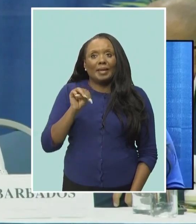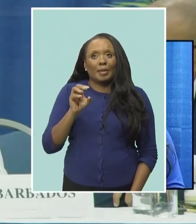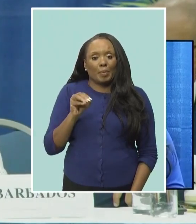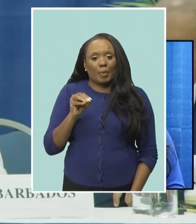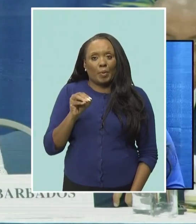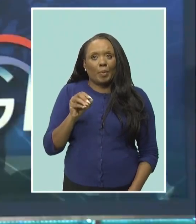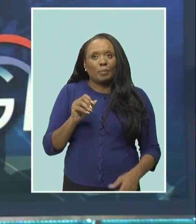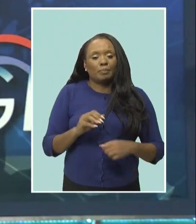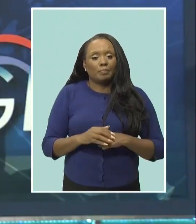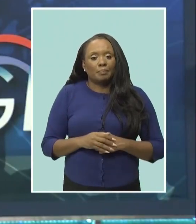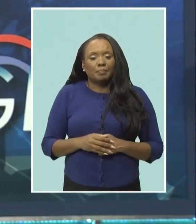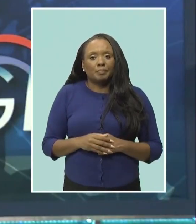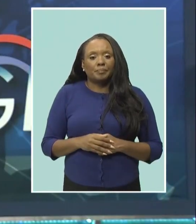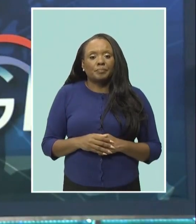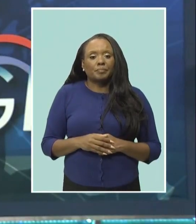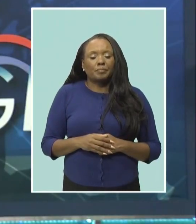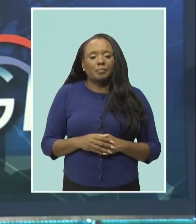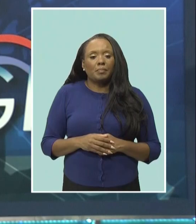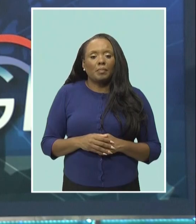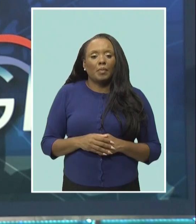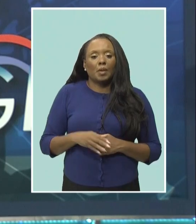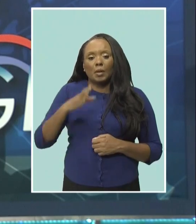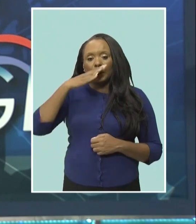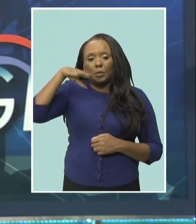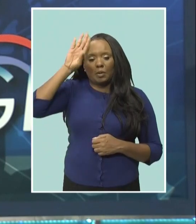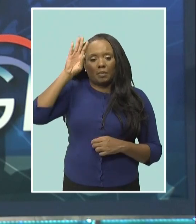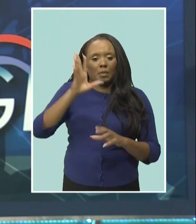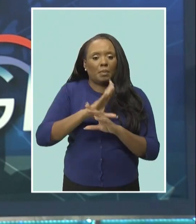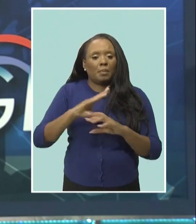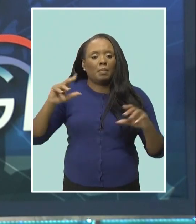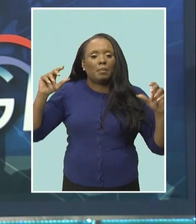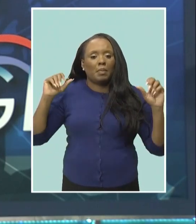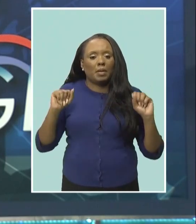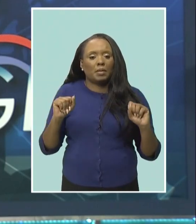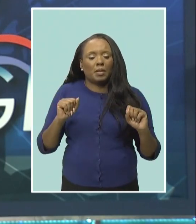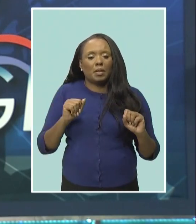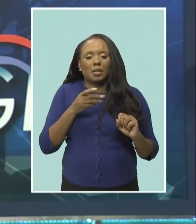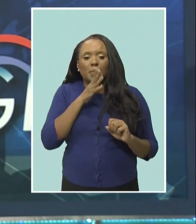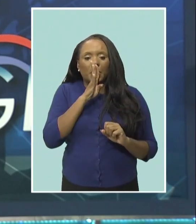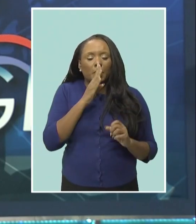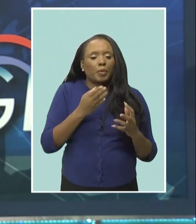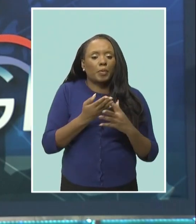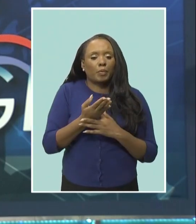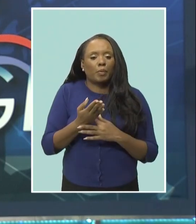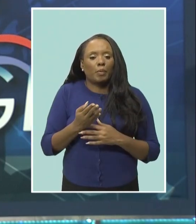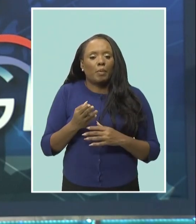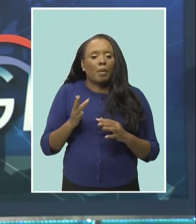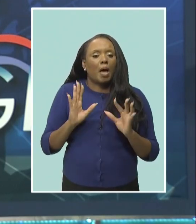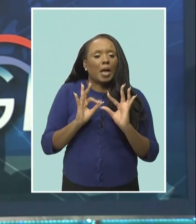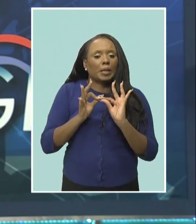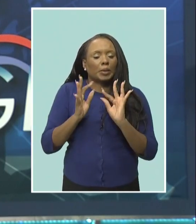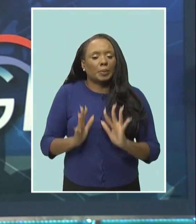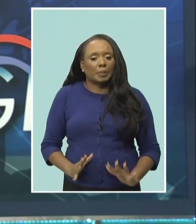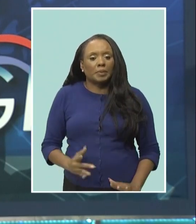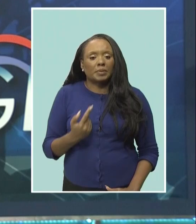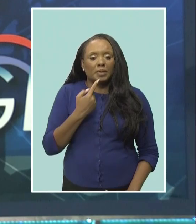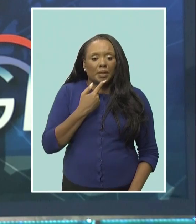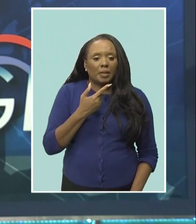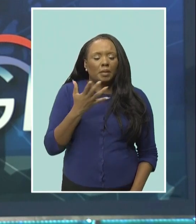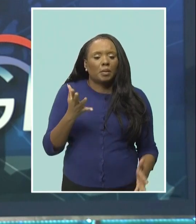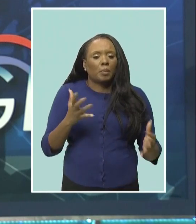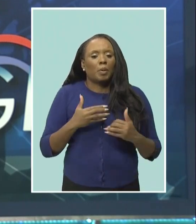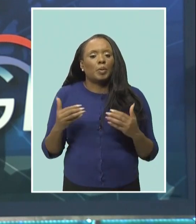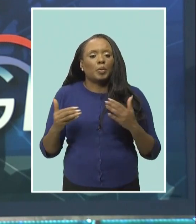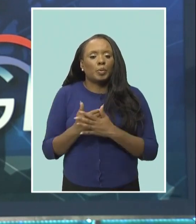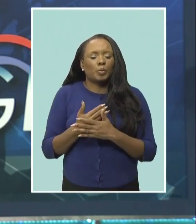health. The Cuban President, Miguel Diaz-Canel, speaking through a translator, said they are looking for new areas of